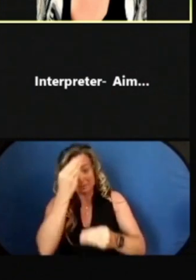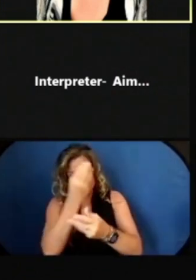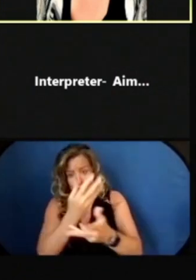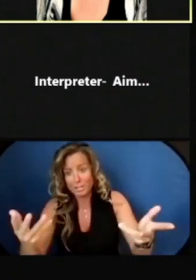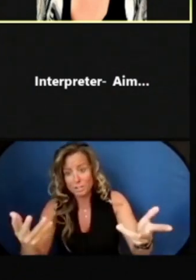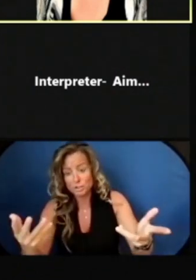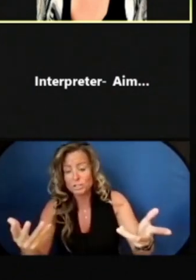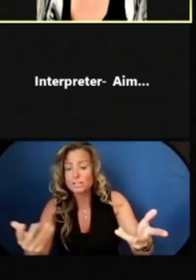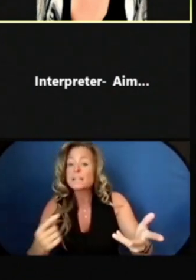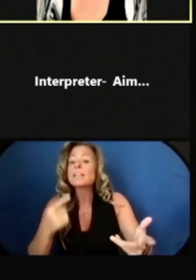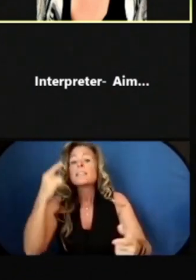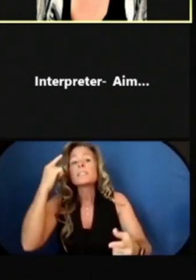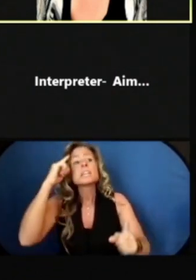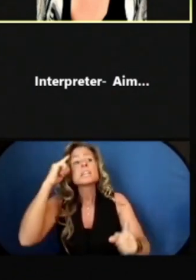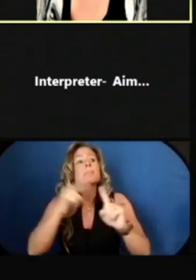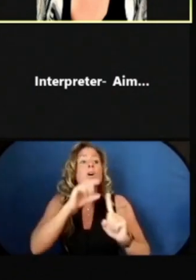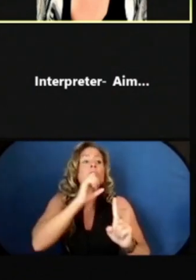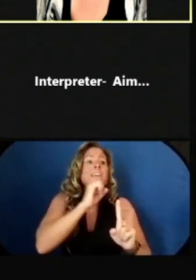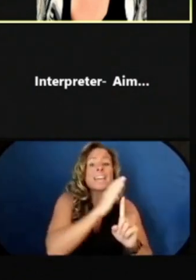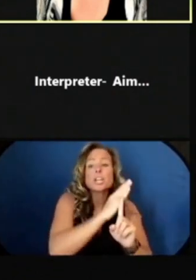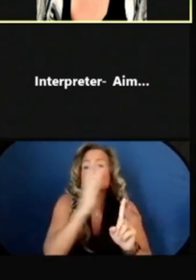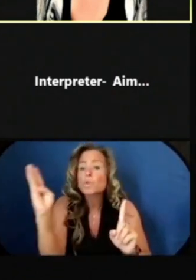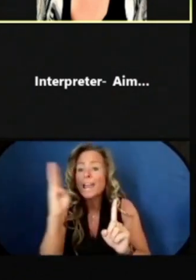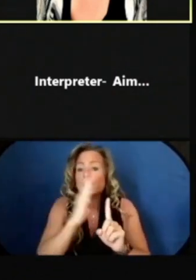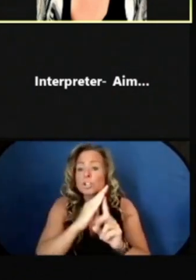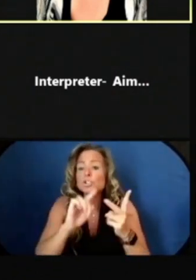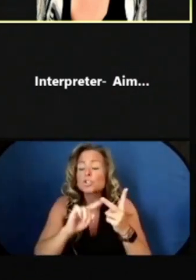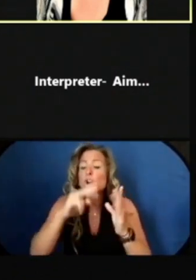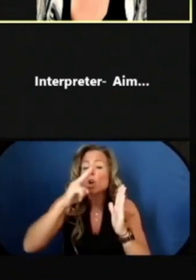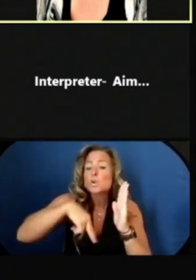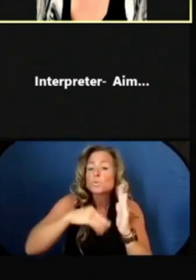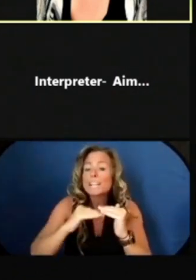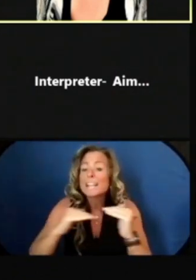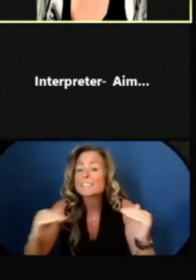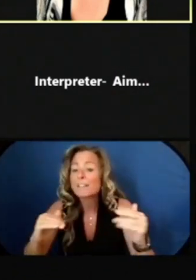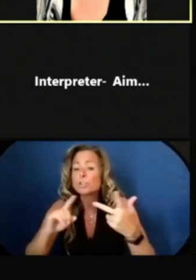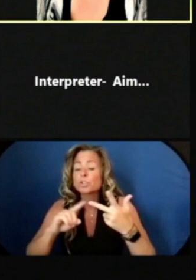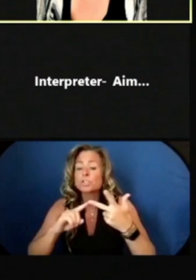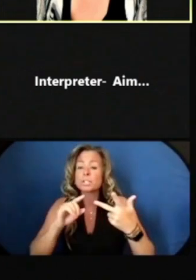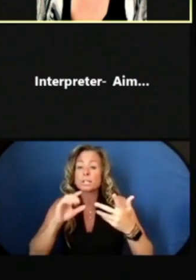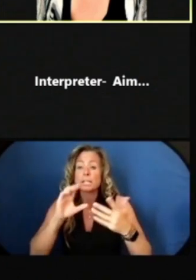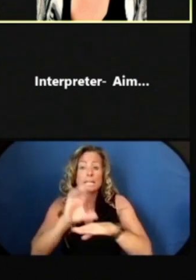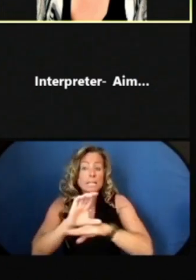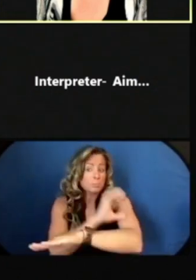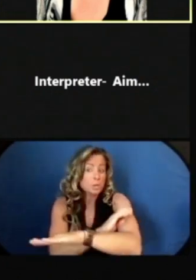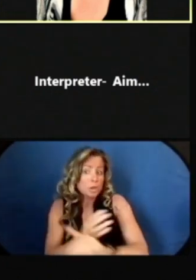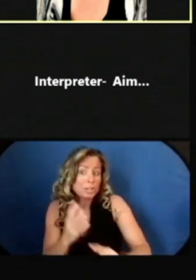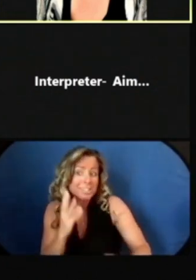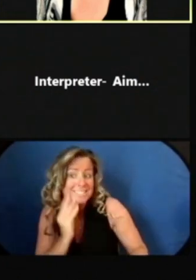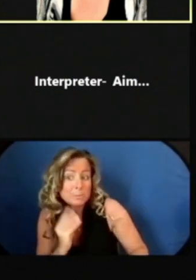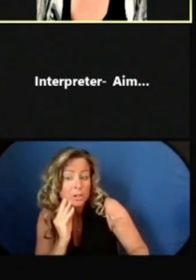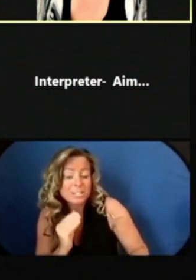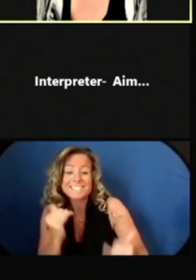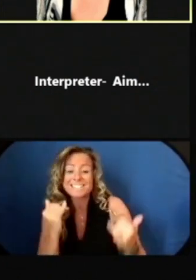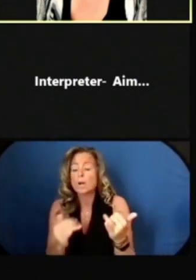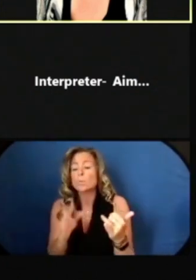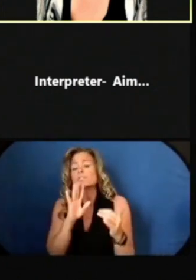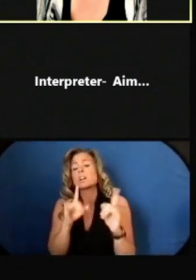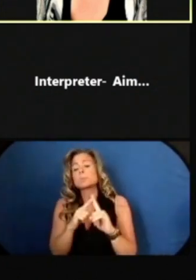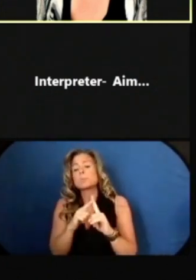about ages, reading levels, computer experience. Delve into the demographics a little